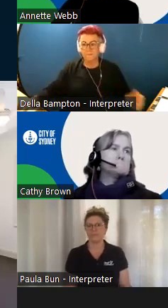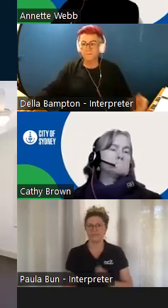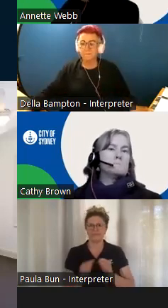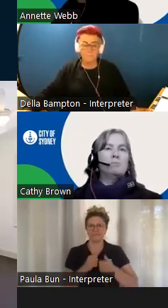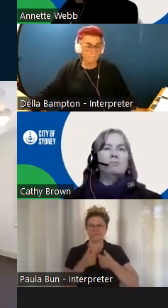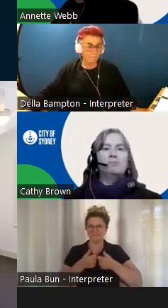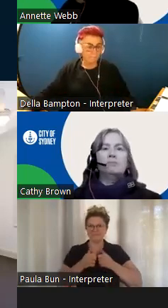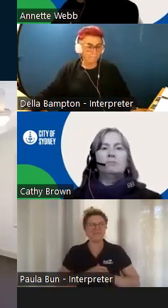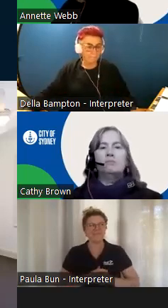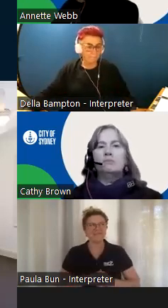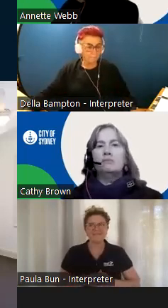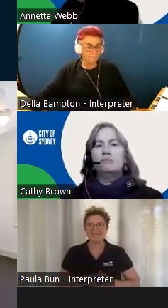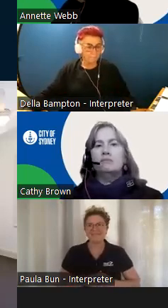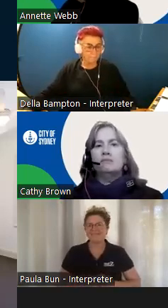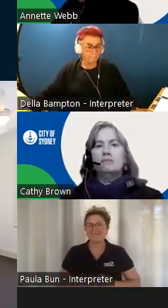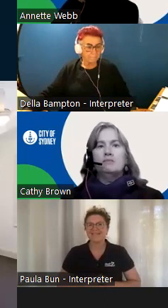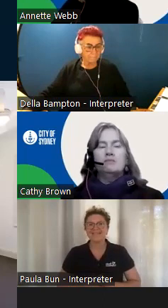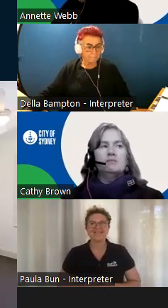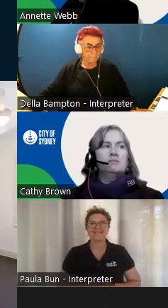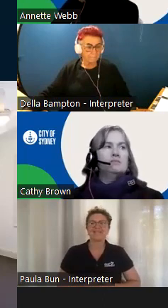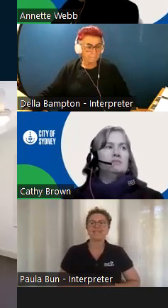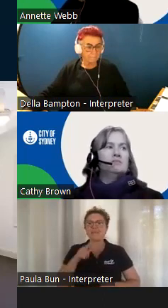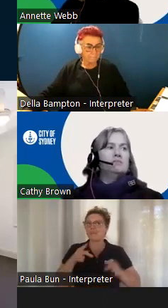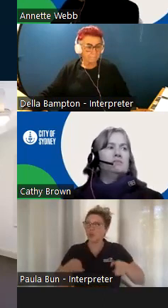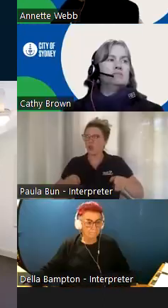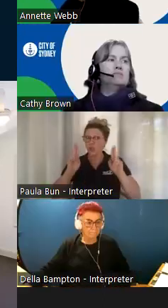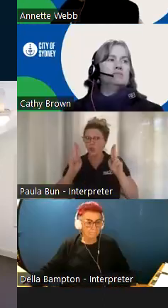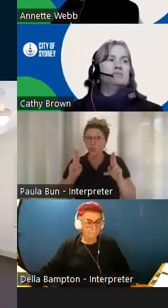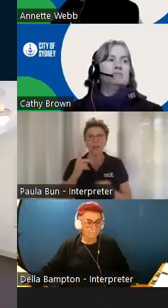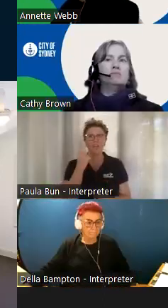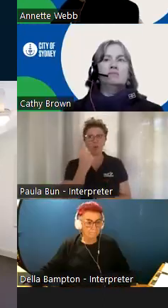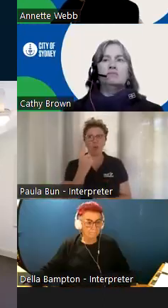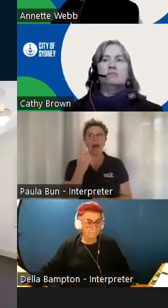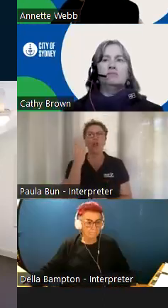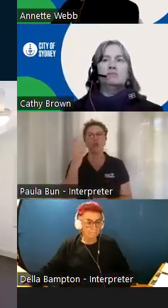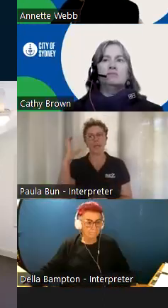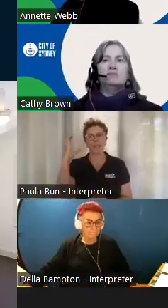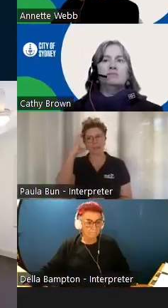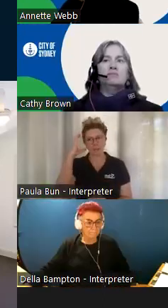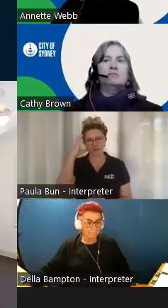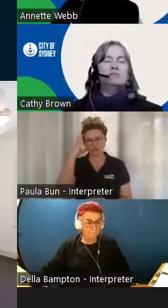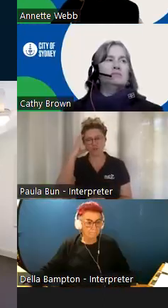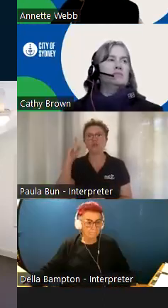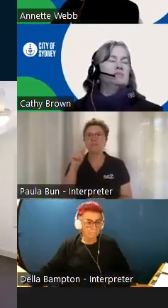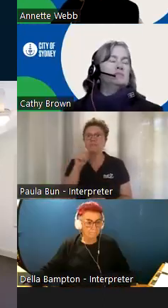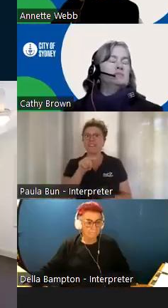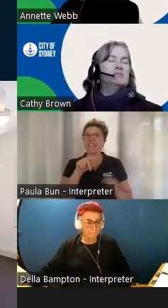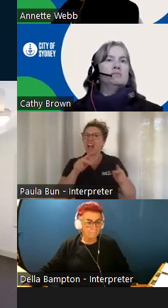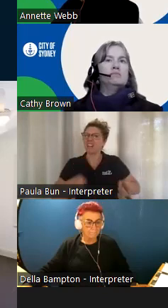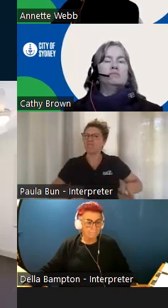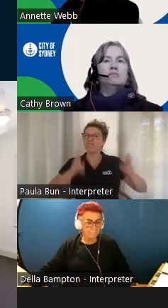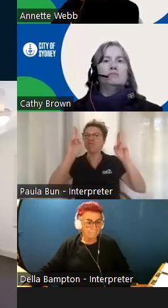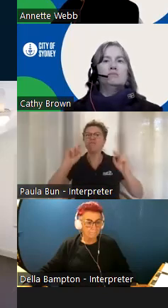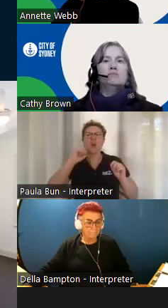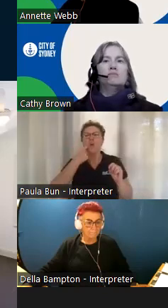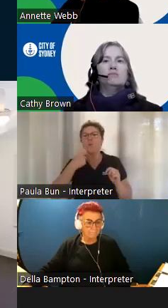This expression of interest process offers 1 3-bedroom apartment. The property itself is scheduled for refurbishments in the next couple